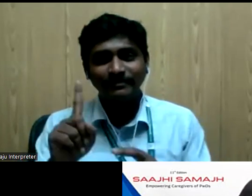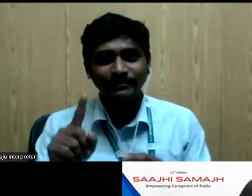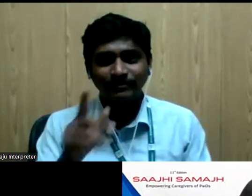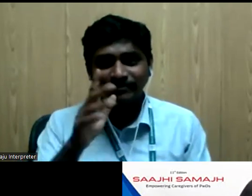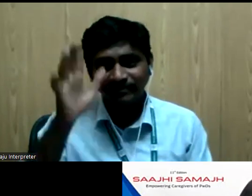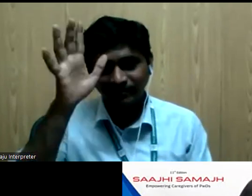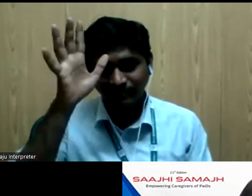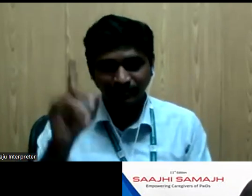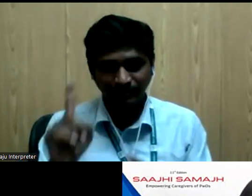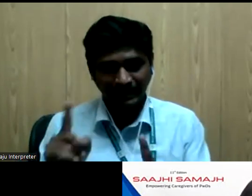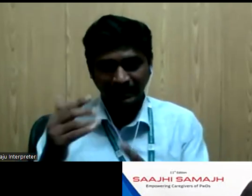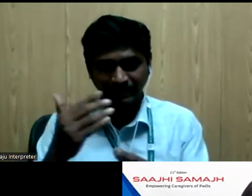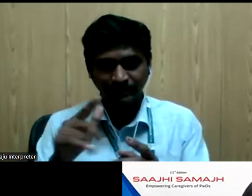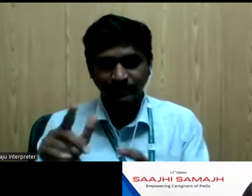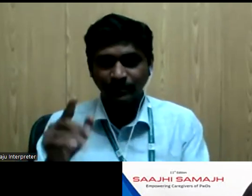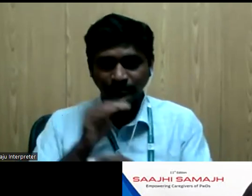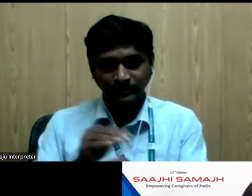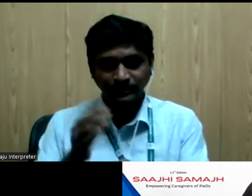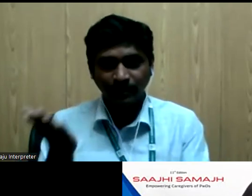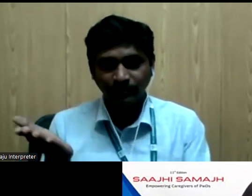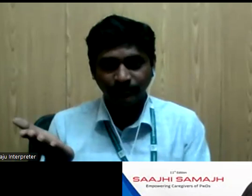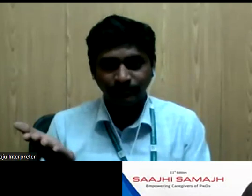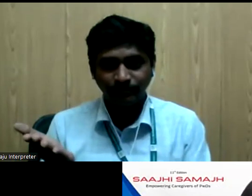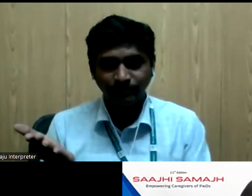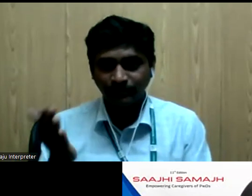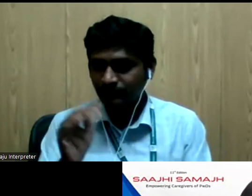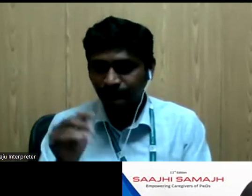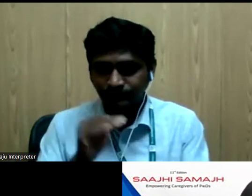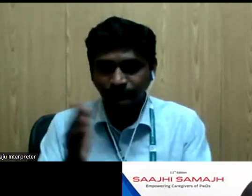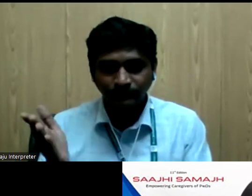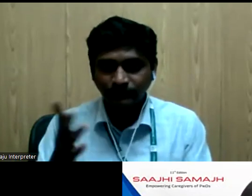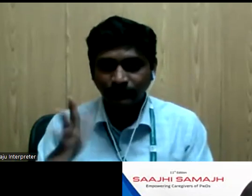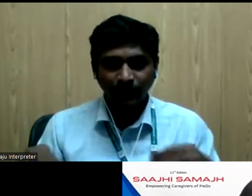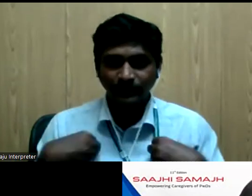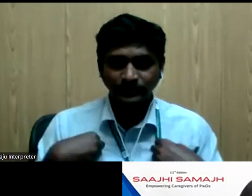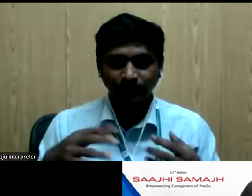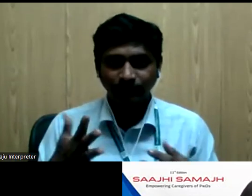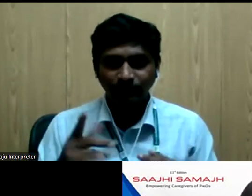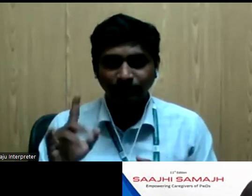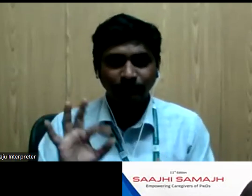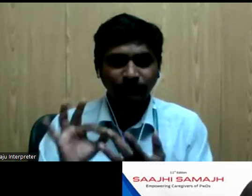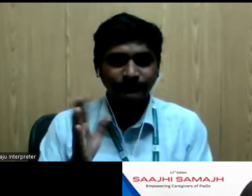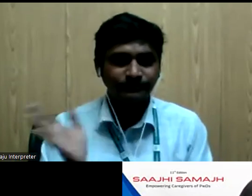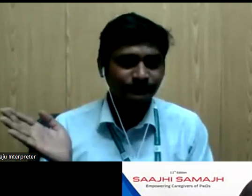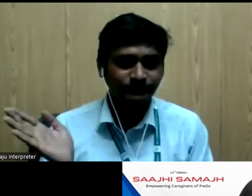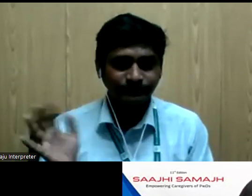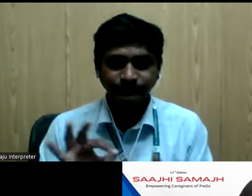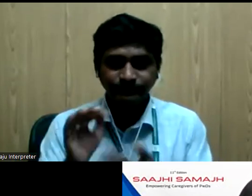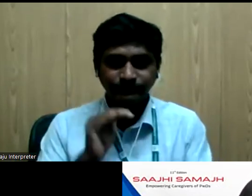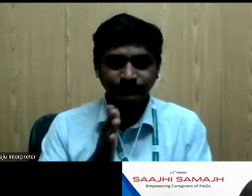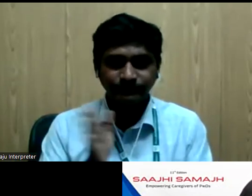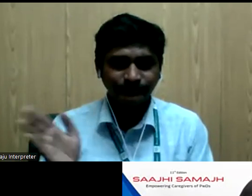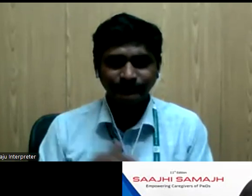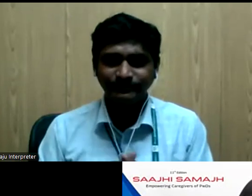a special child, they're not accepting their, the child is special. I work for